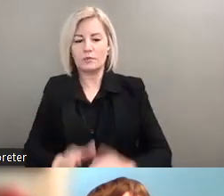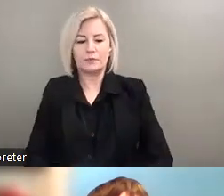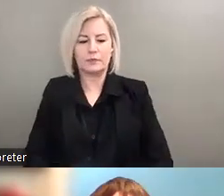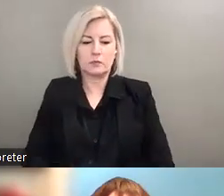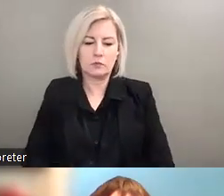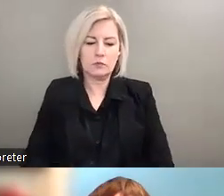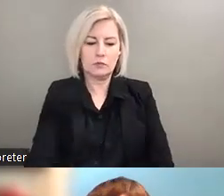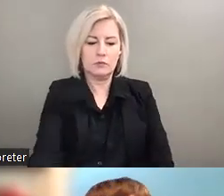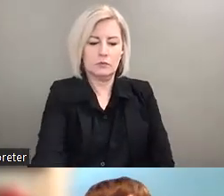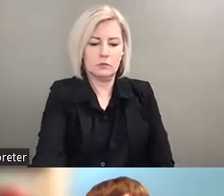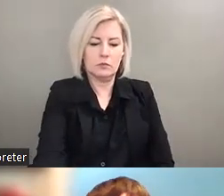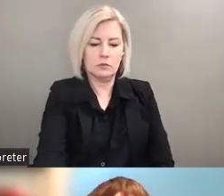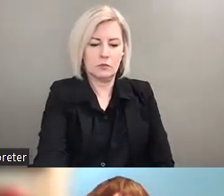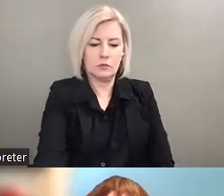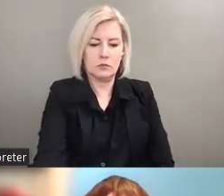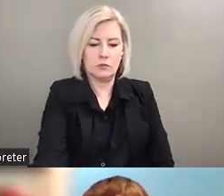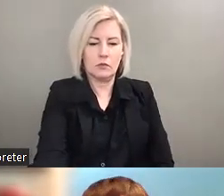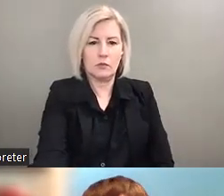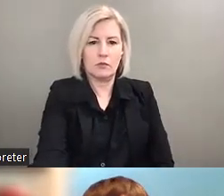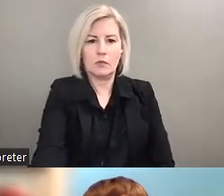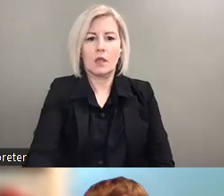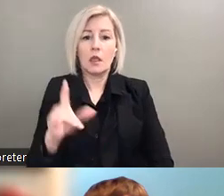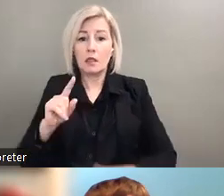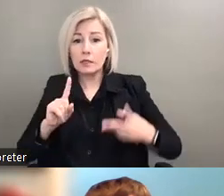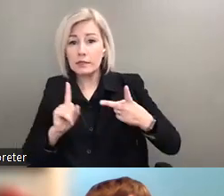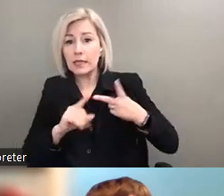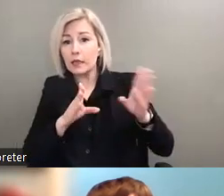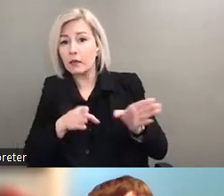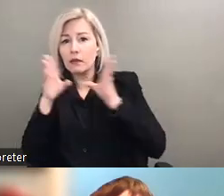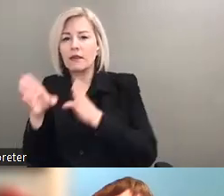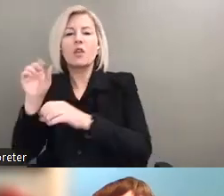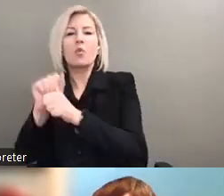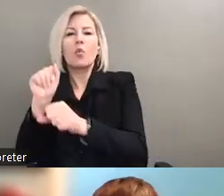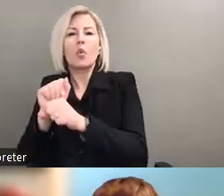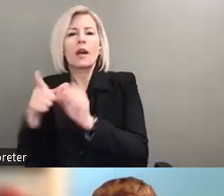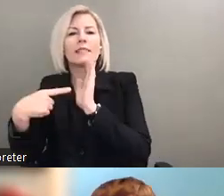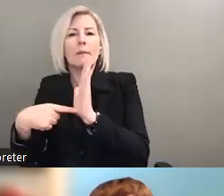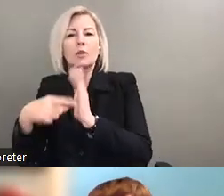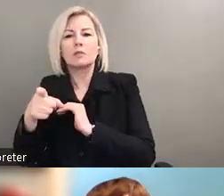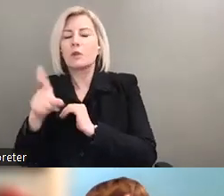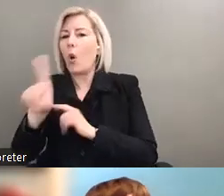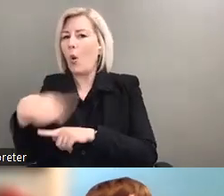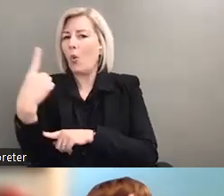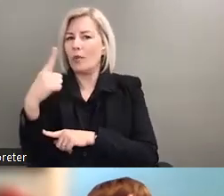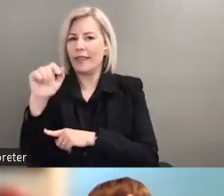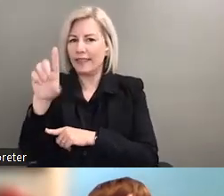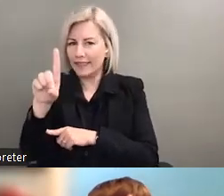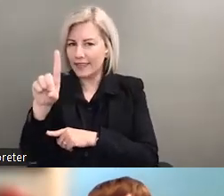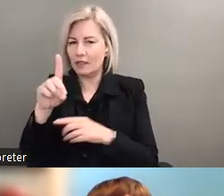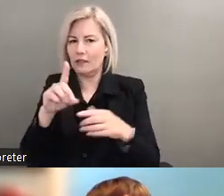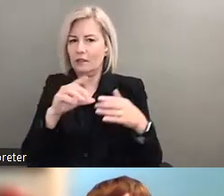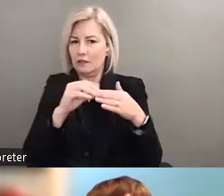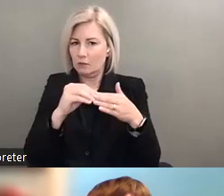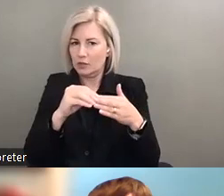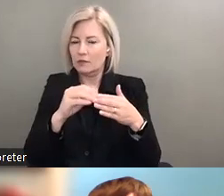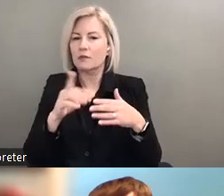The second lead presenter tab is for work samples. Only the lead presenter in each consortium needs to submit the